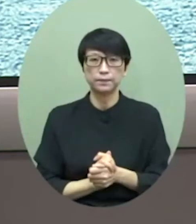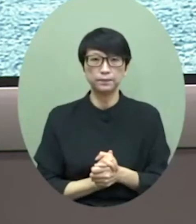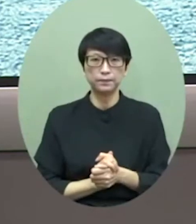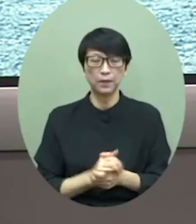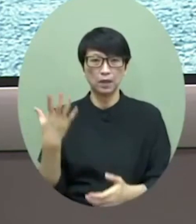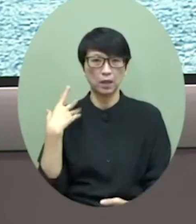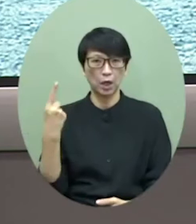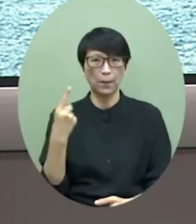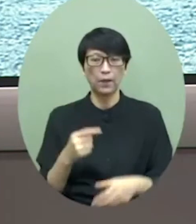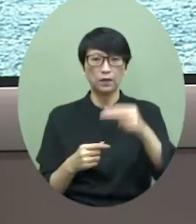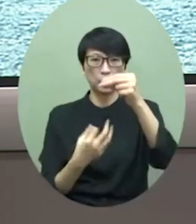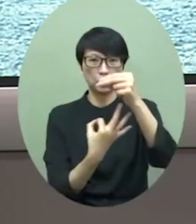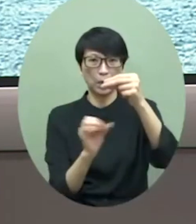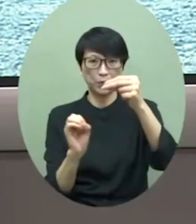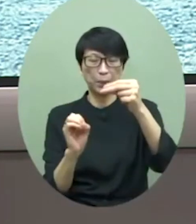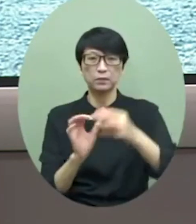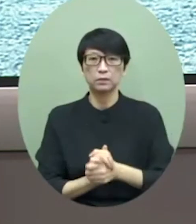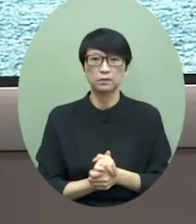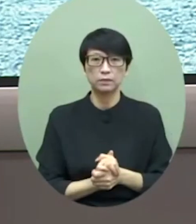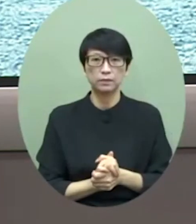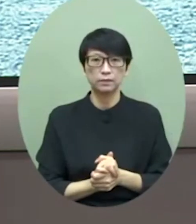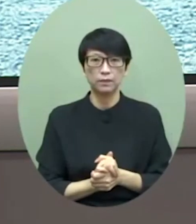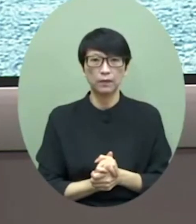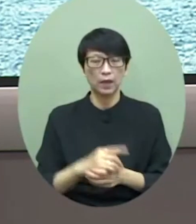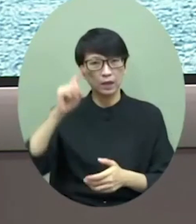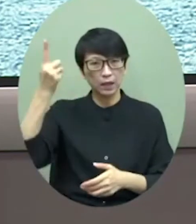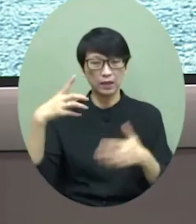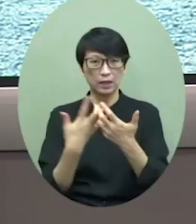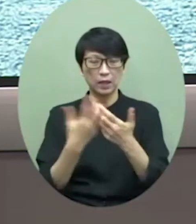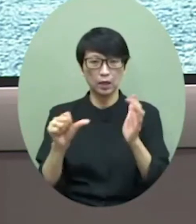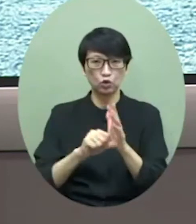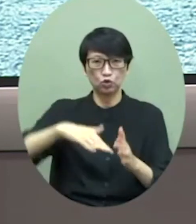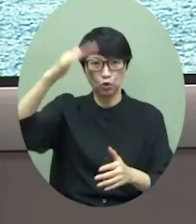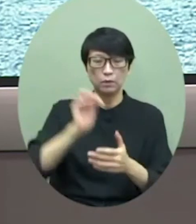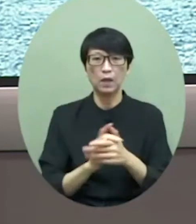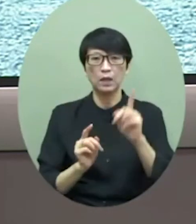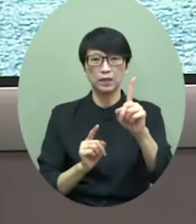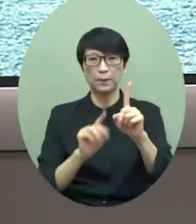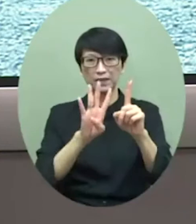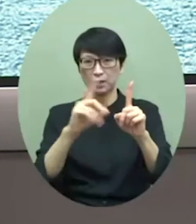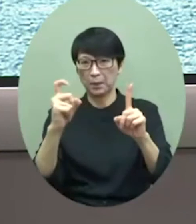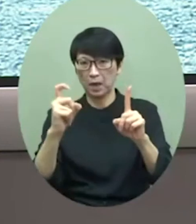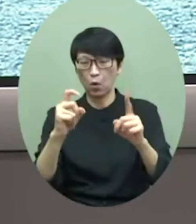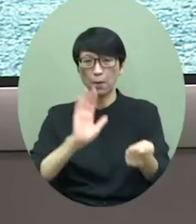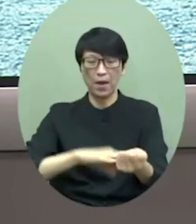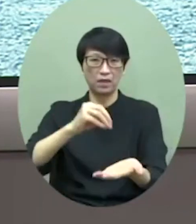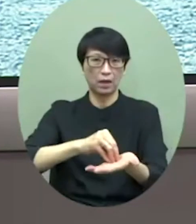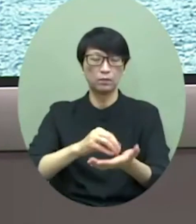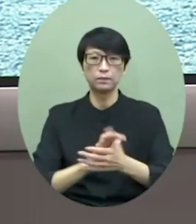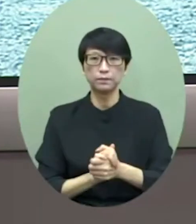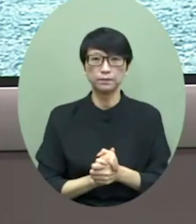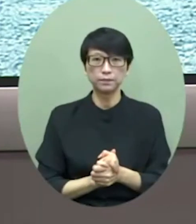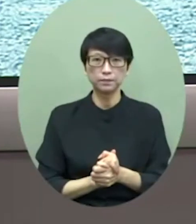So we're seeing an increase of 40% in those 20 plus days. And then we have